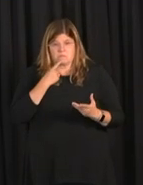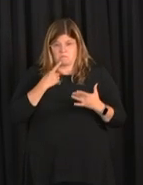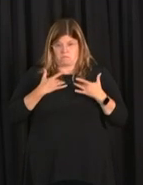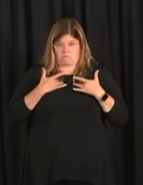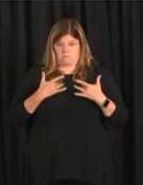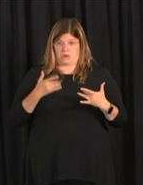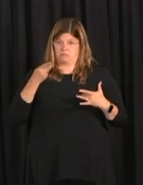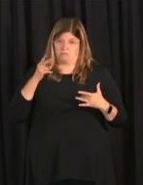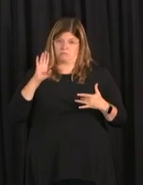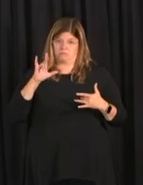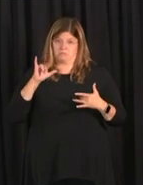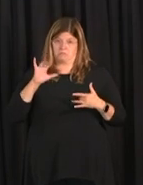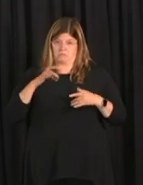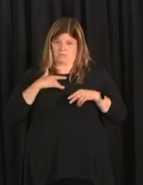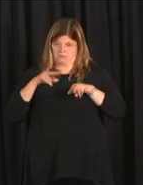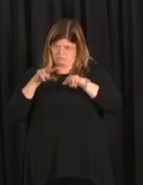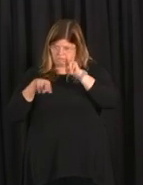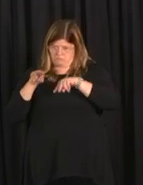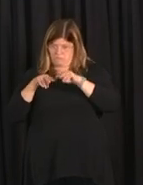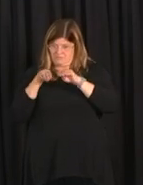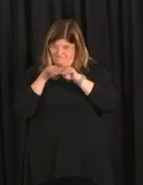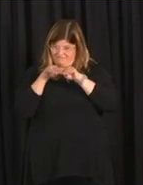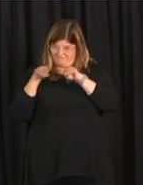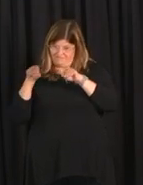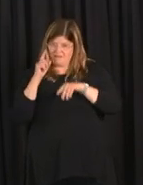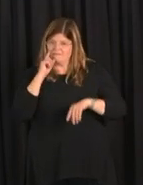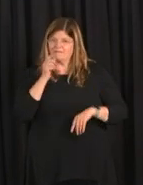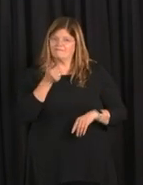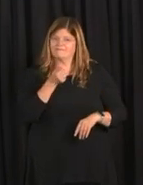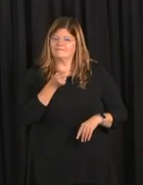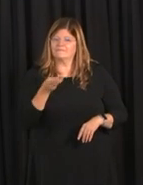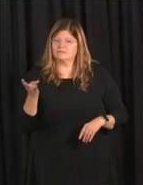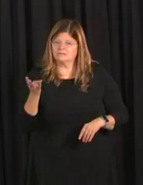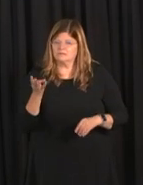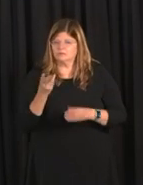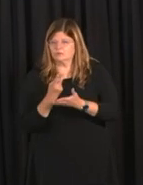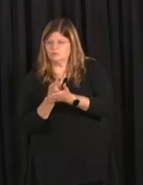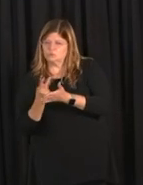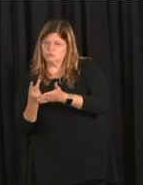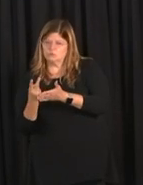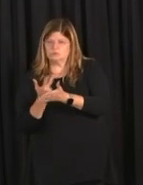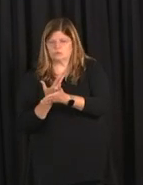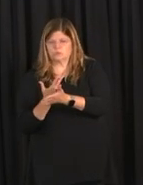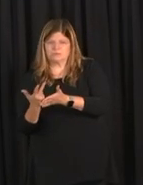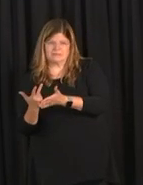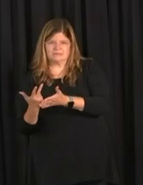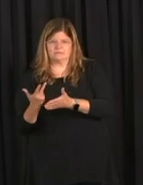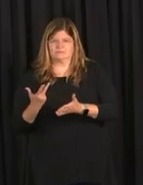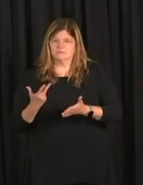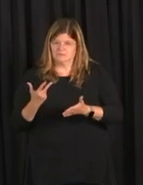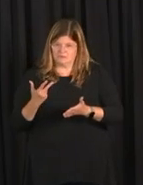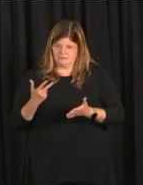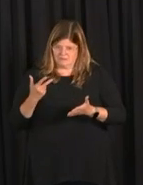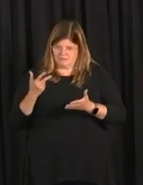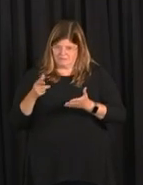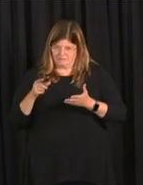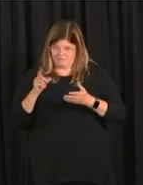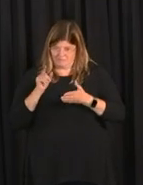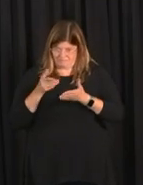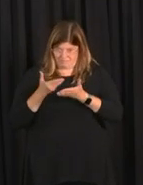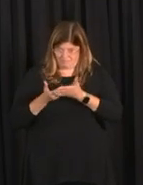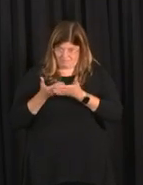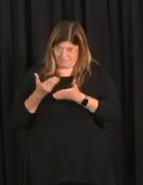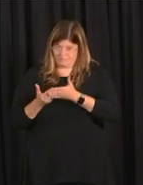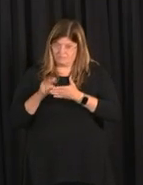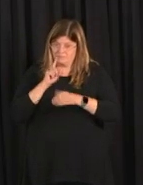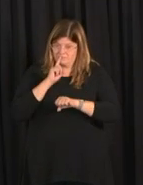public health community, we like to see things happen for a couple of weeks. And that is informed by the fact that when